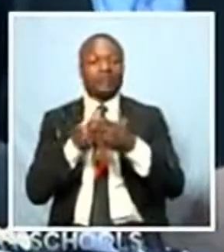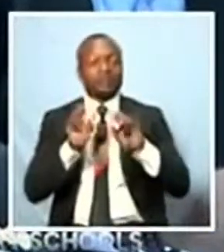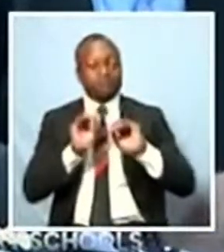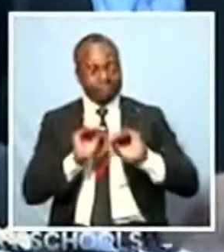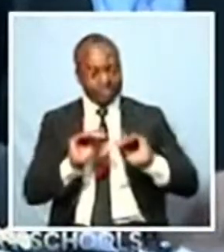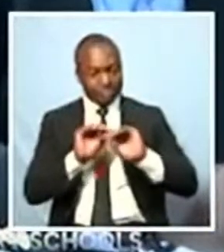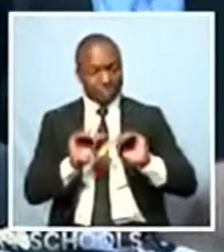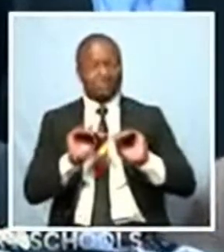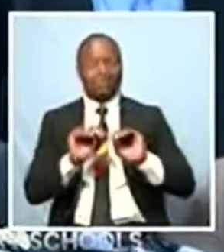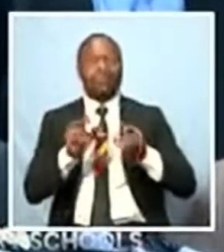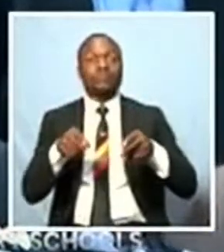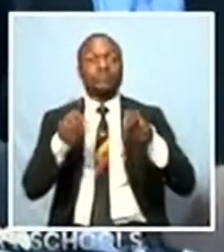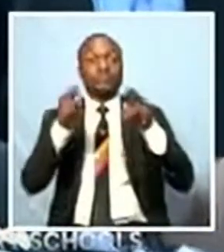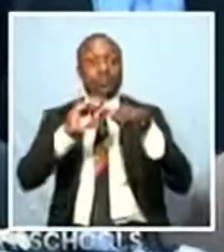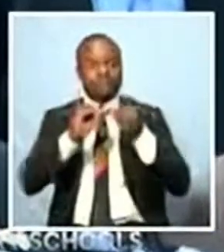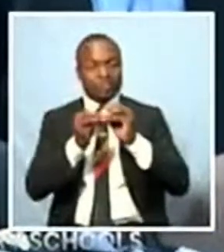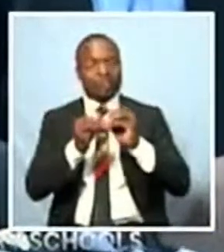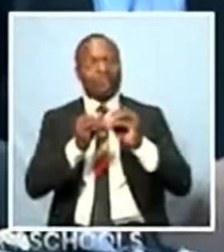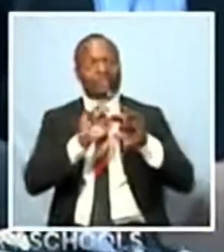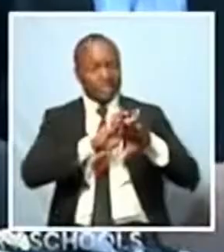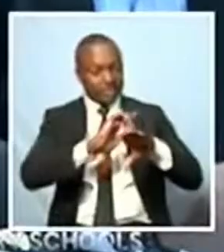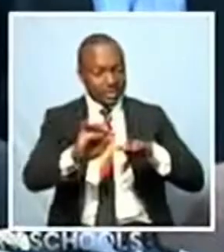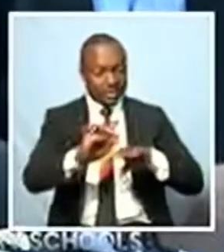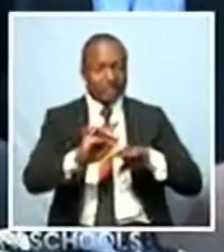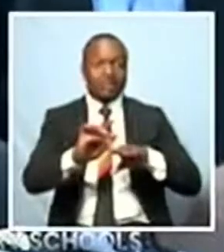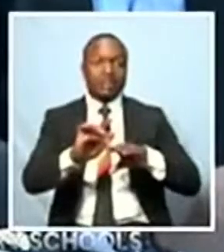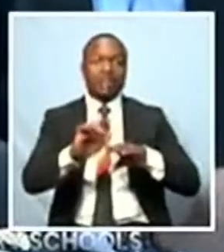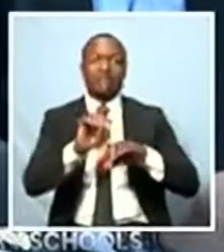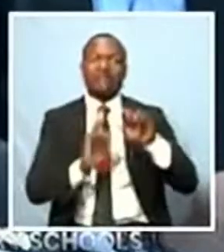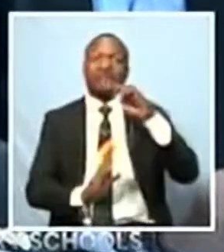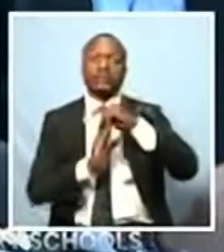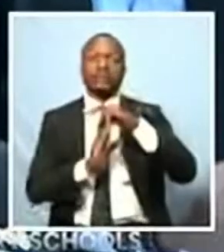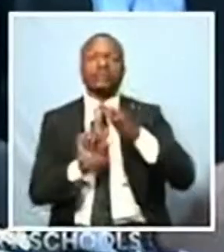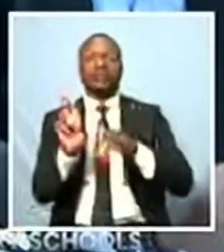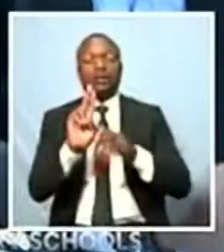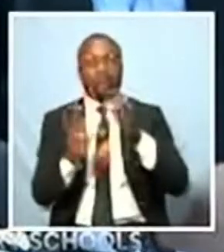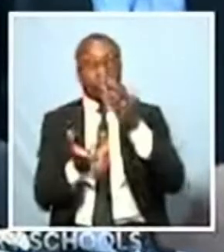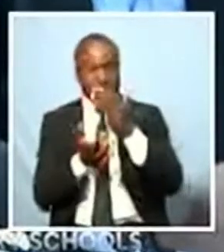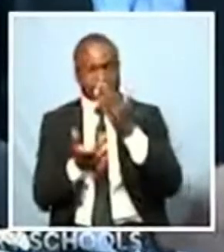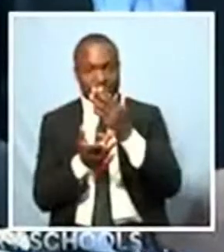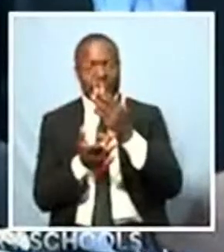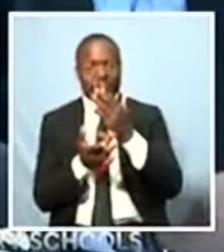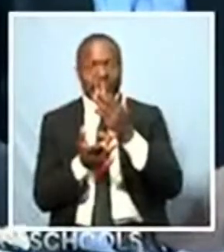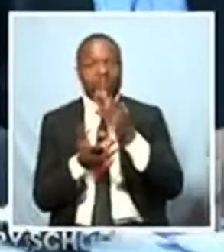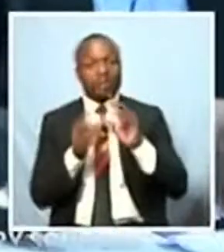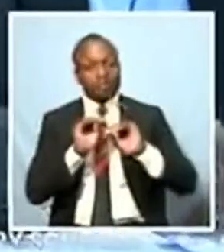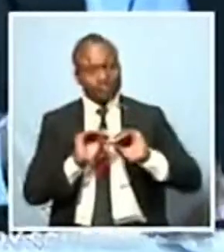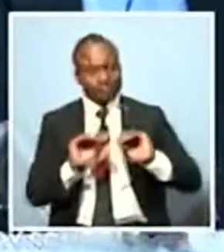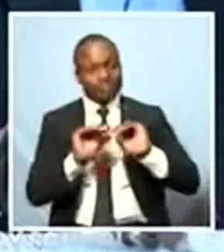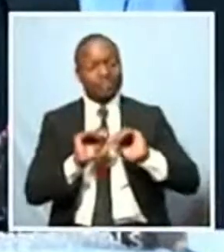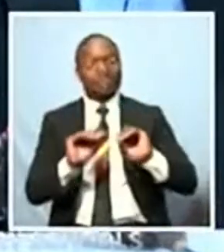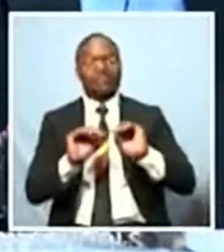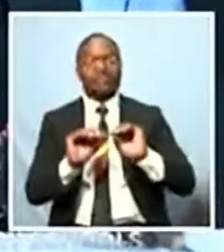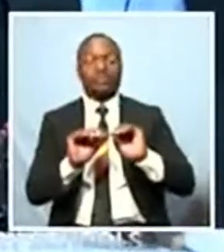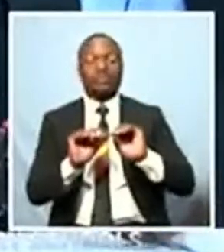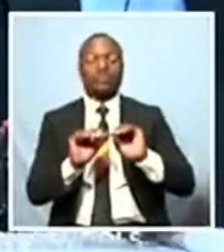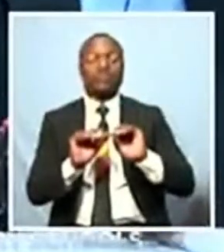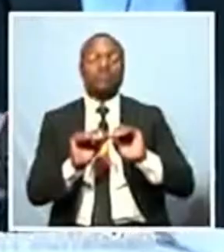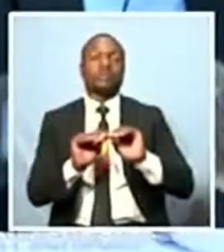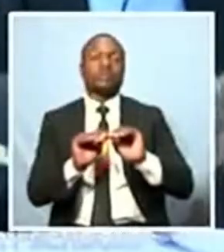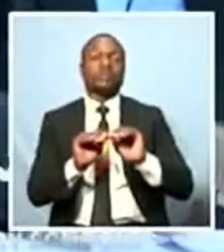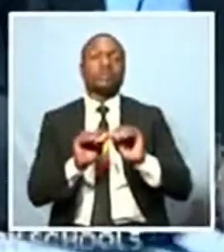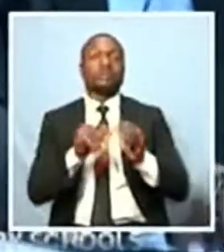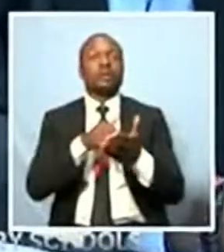instruction, high levels of absenteeism, limited use of technology and innovation in teaching, weak school